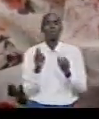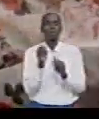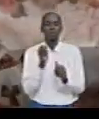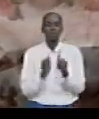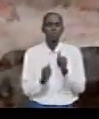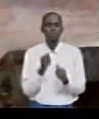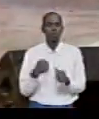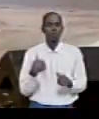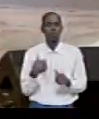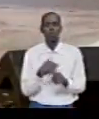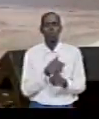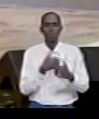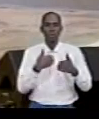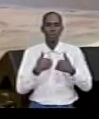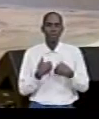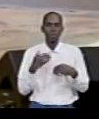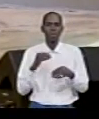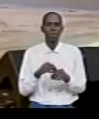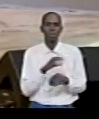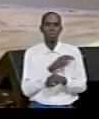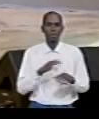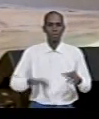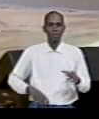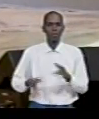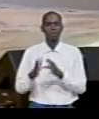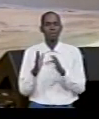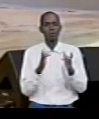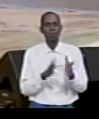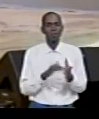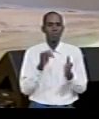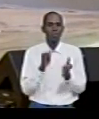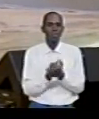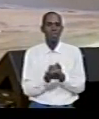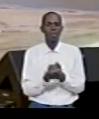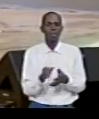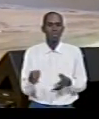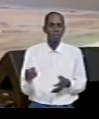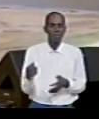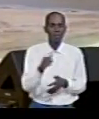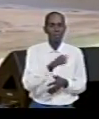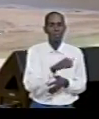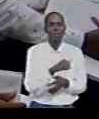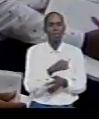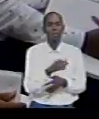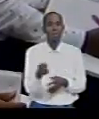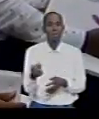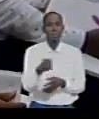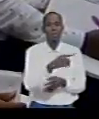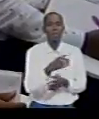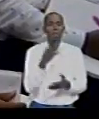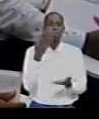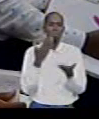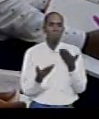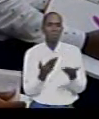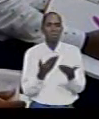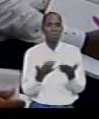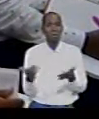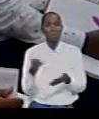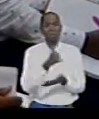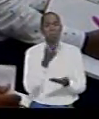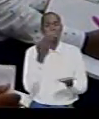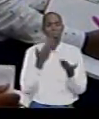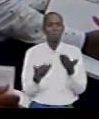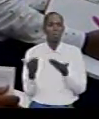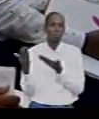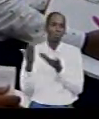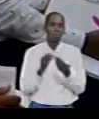which we have in Christ Jesus, that they might bring us